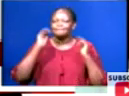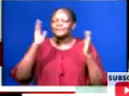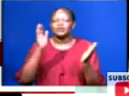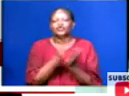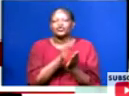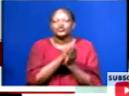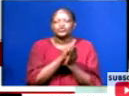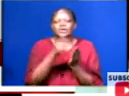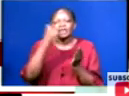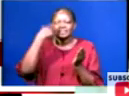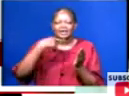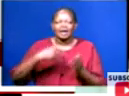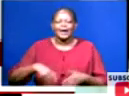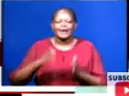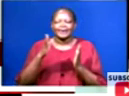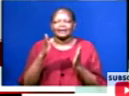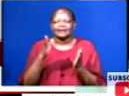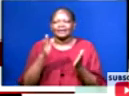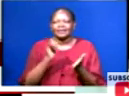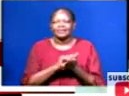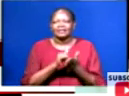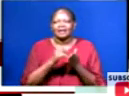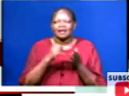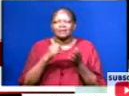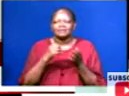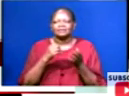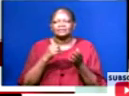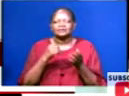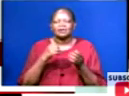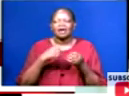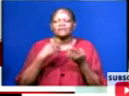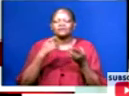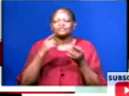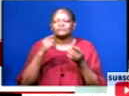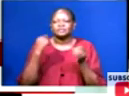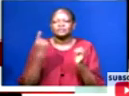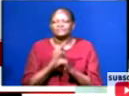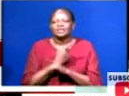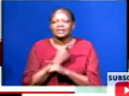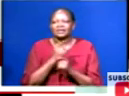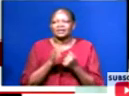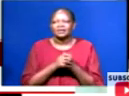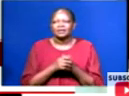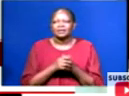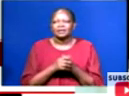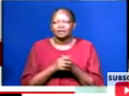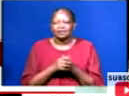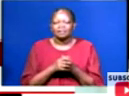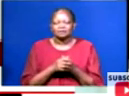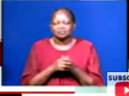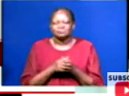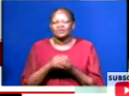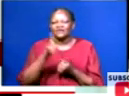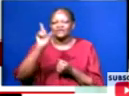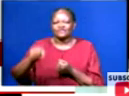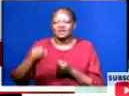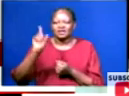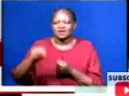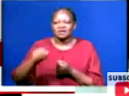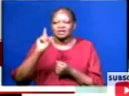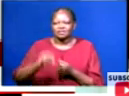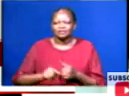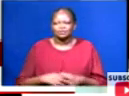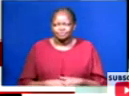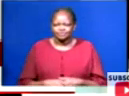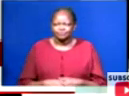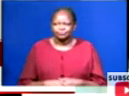Thika Superhighway that offers various goods at highly, highly discounted rates.